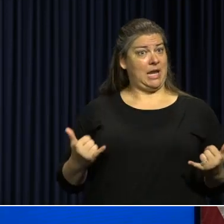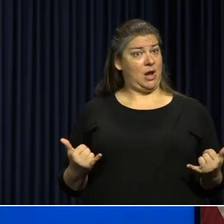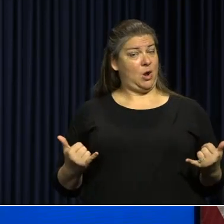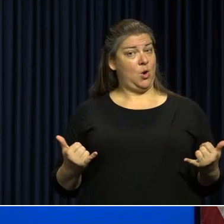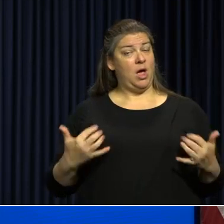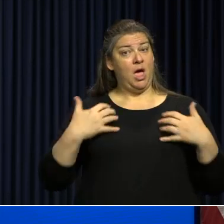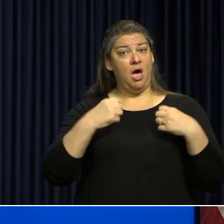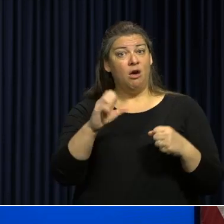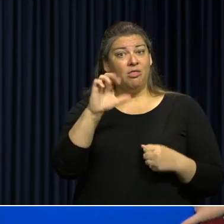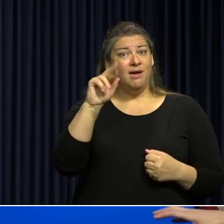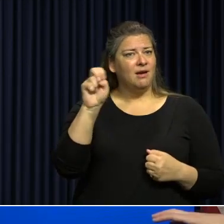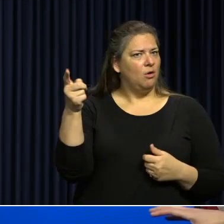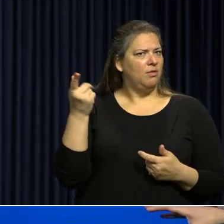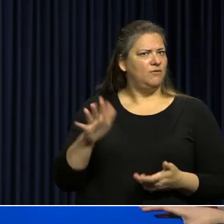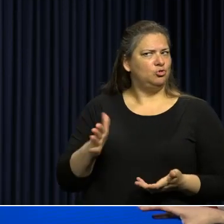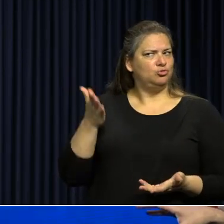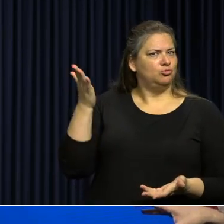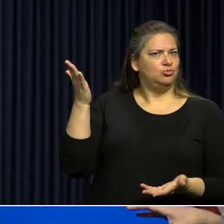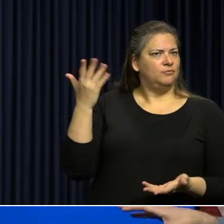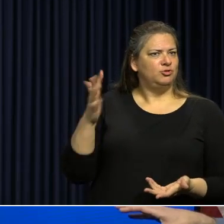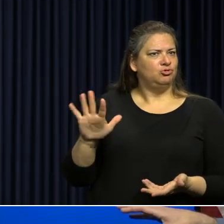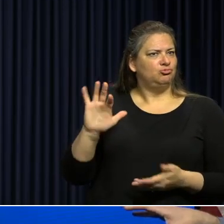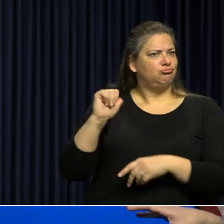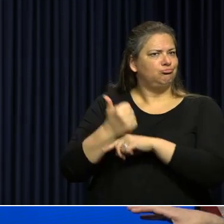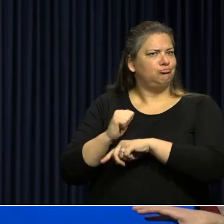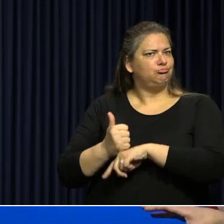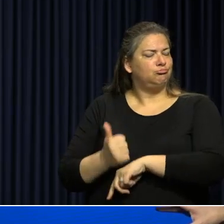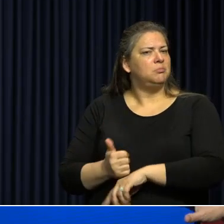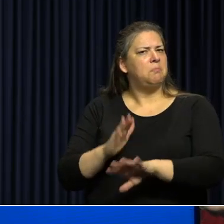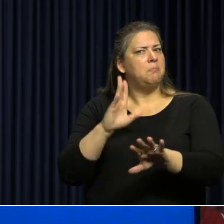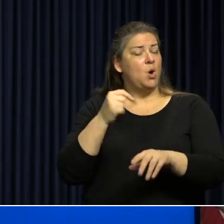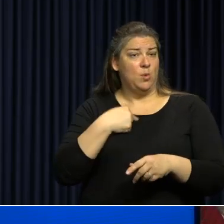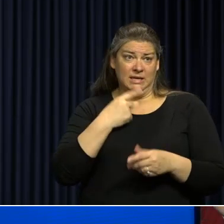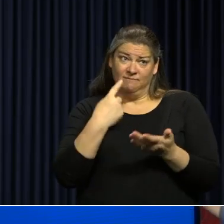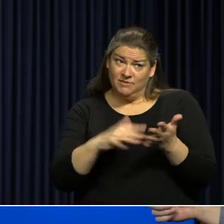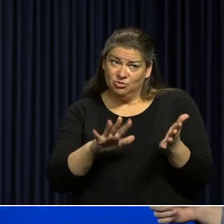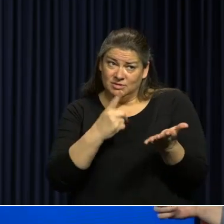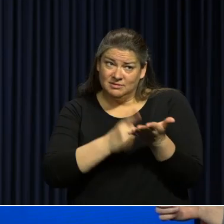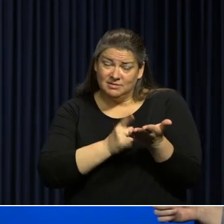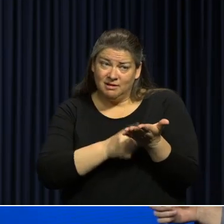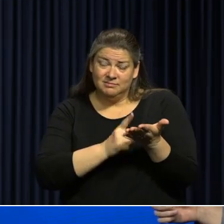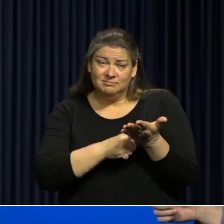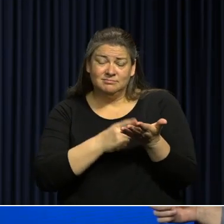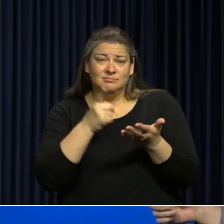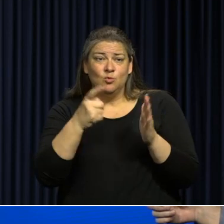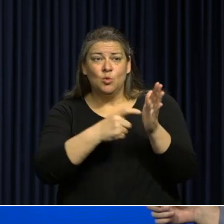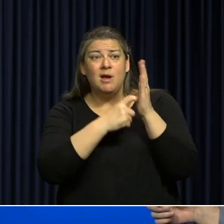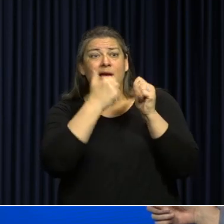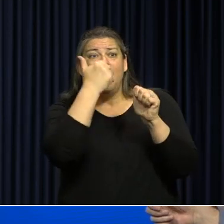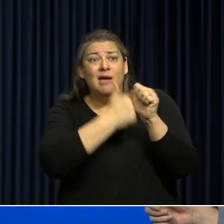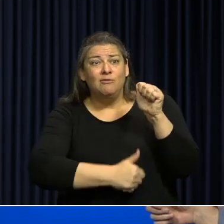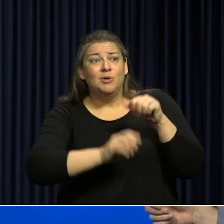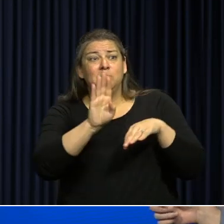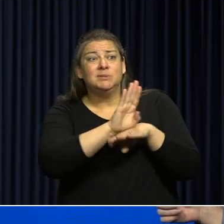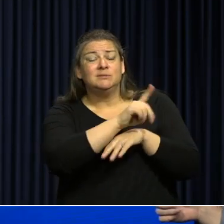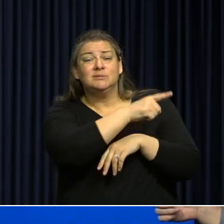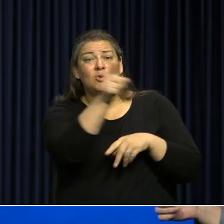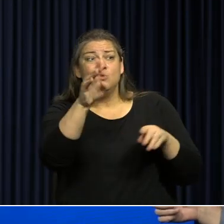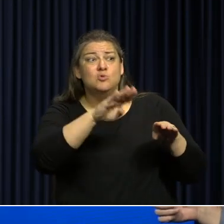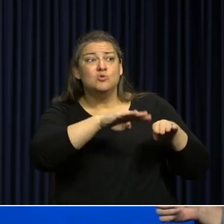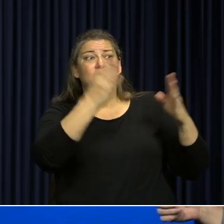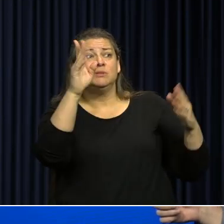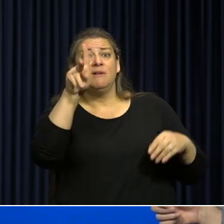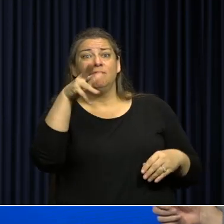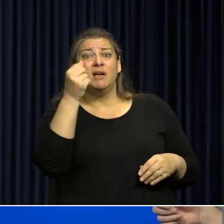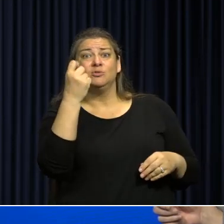and healthcare, they've already put up some of the things, but we've talked about some requirements of, every business when we're able to open in phase one